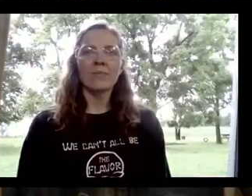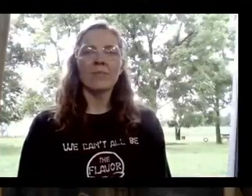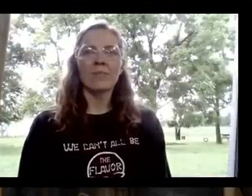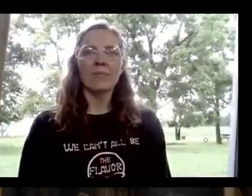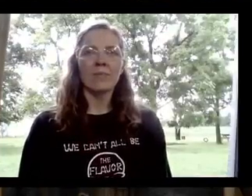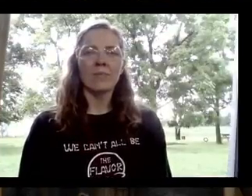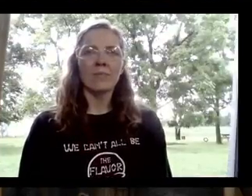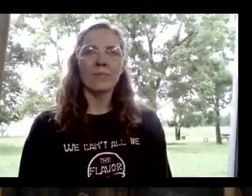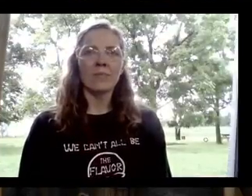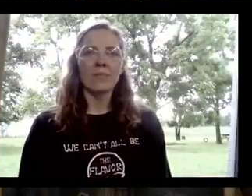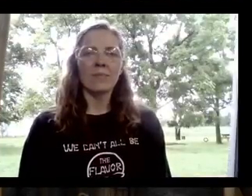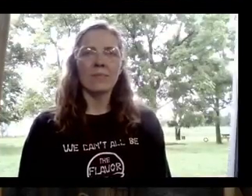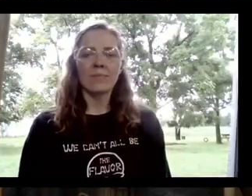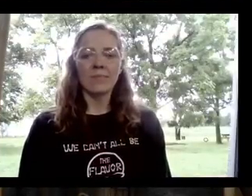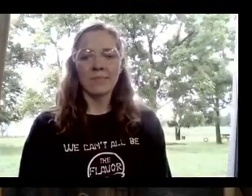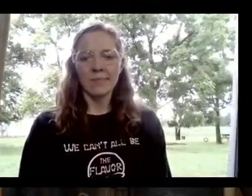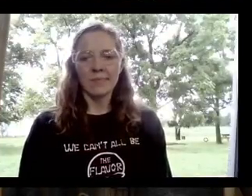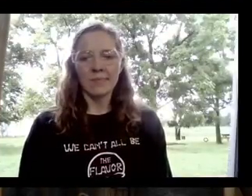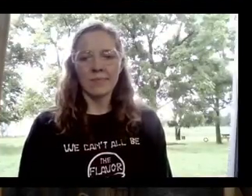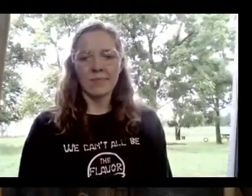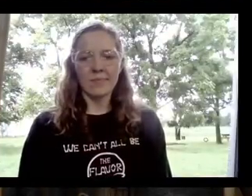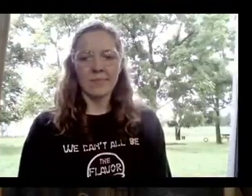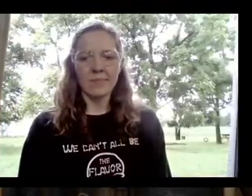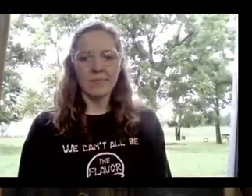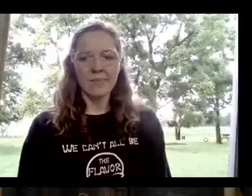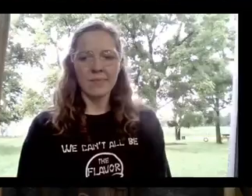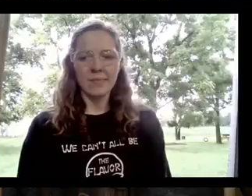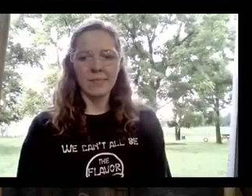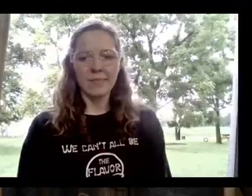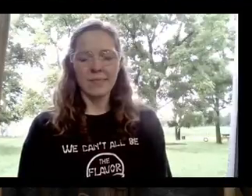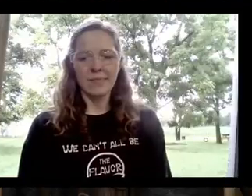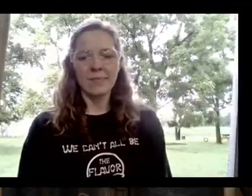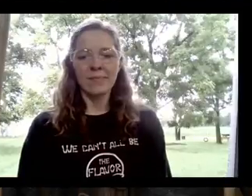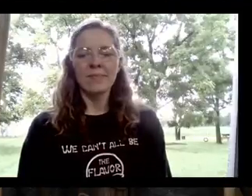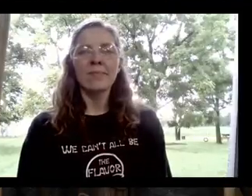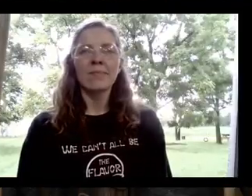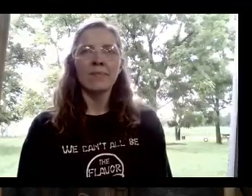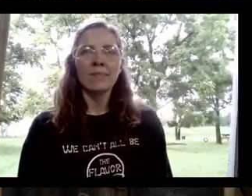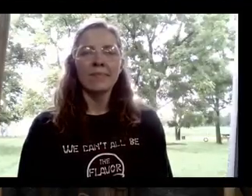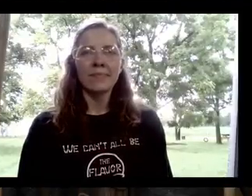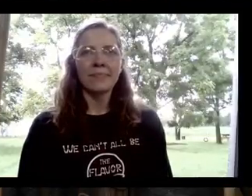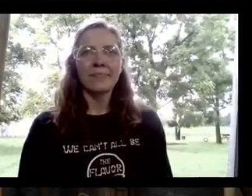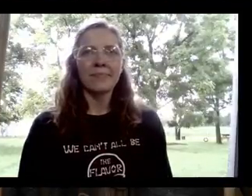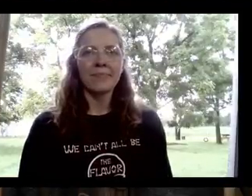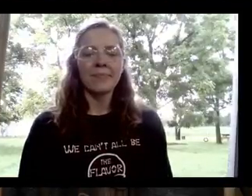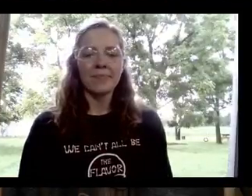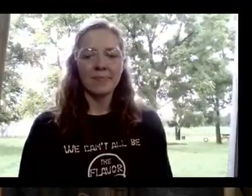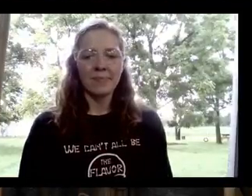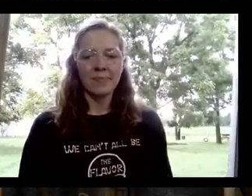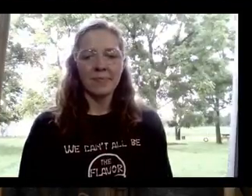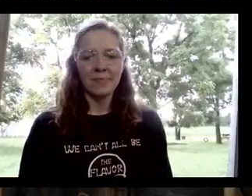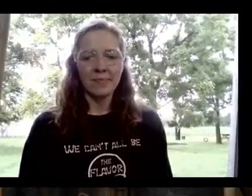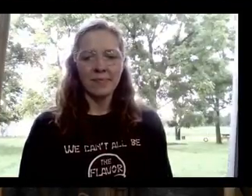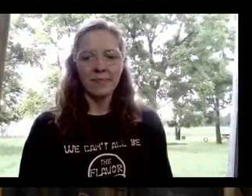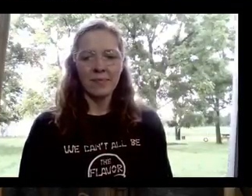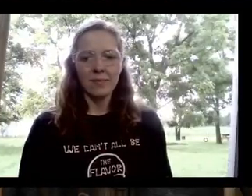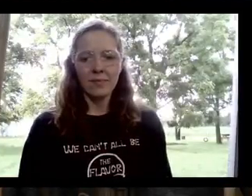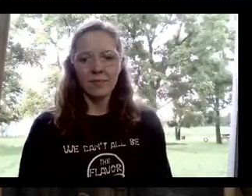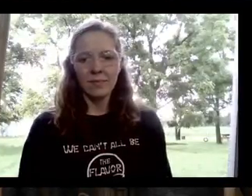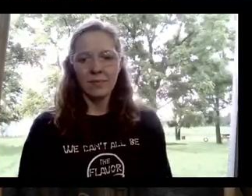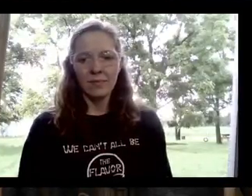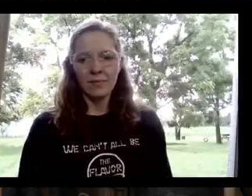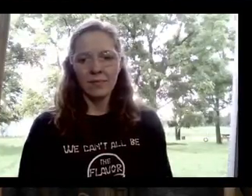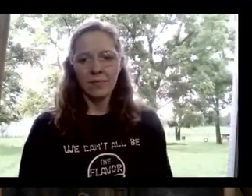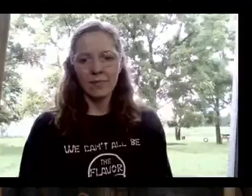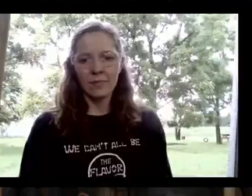need to do a heavy cross-sectional changes like drawing out a tenon or drawing out the material